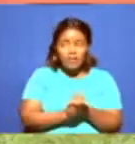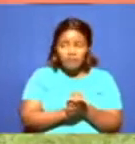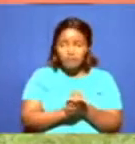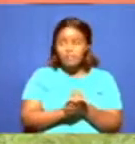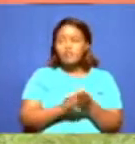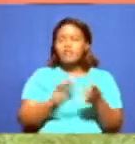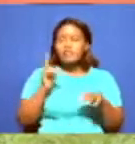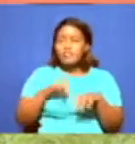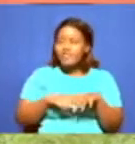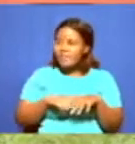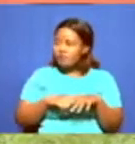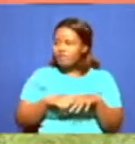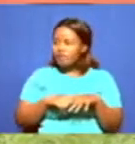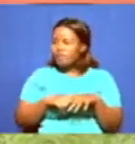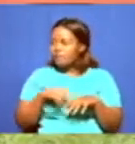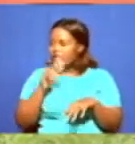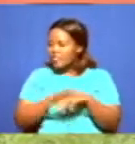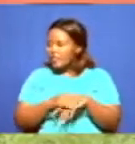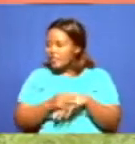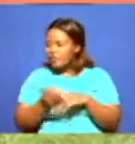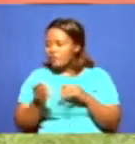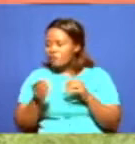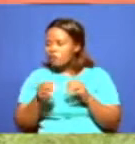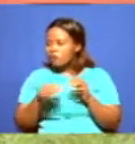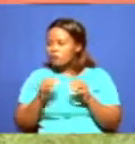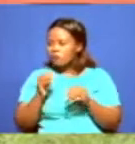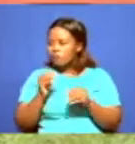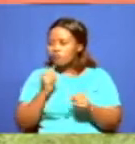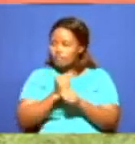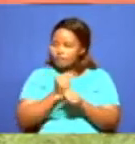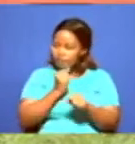outside, when they come back, they will be